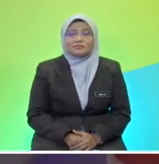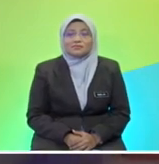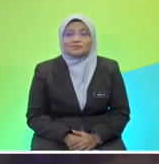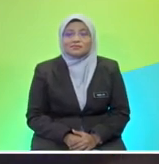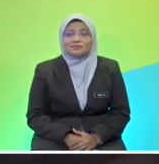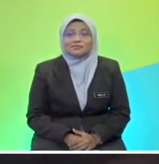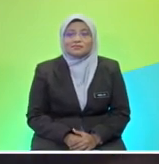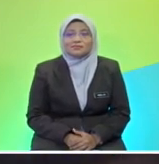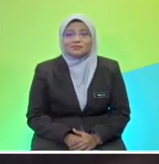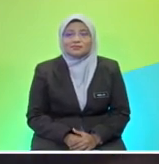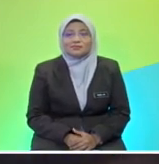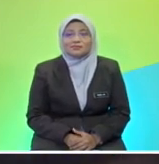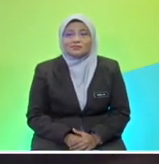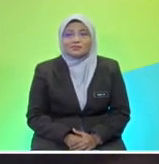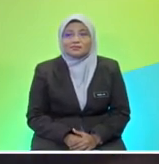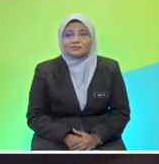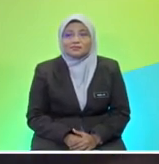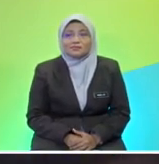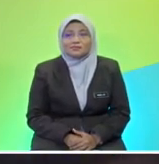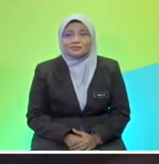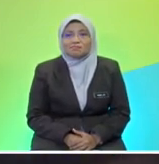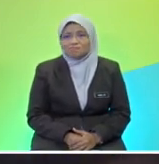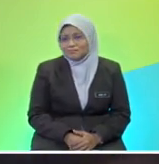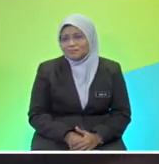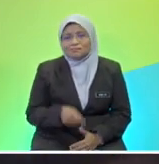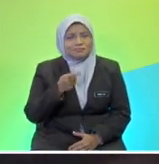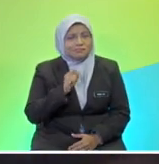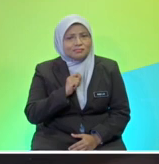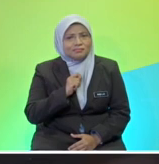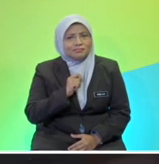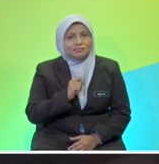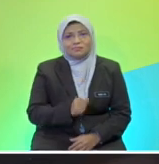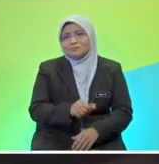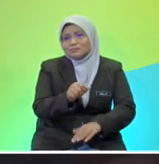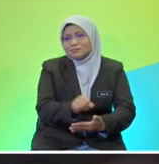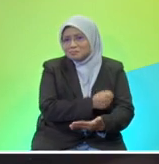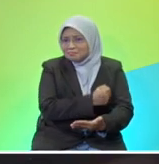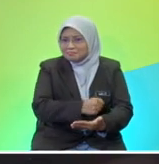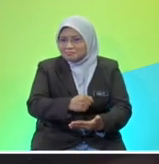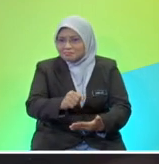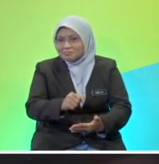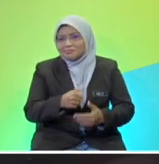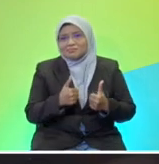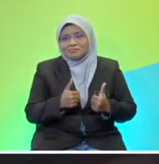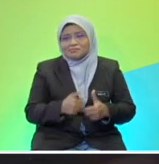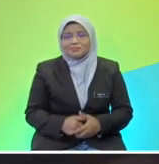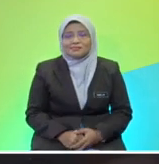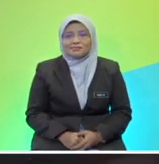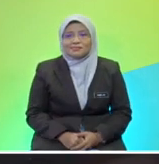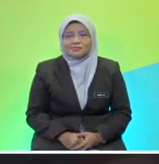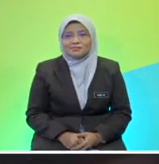Oh, I think that was a wonderful song, and I noticed there's so many kind of toys, Teacher Rahma. Yes, you're